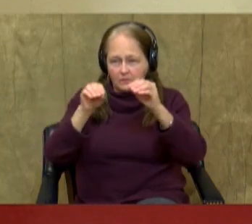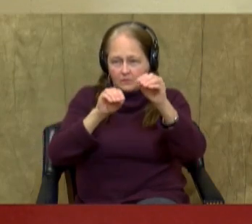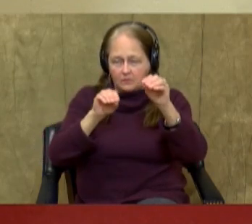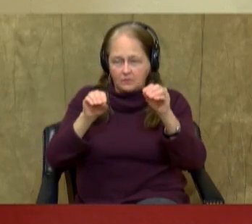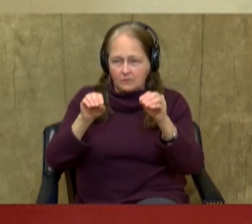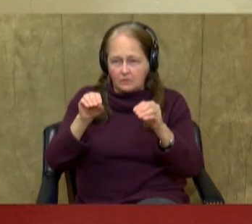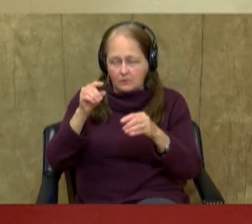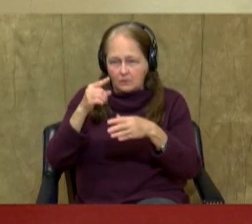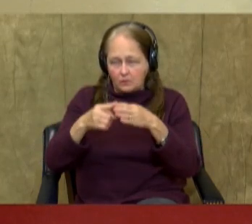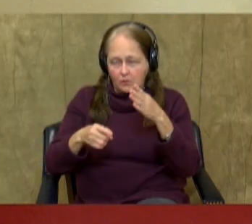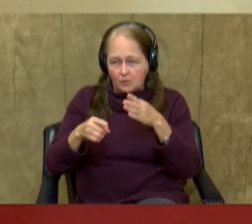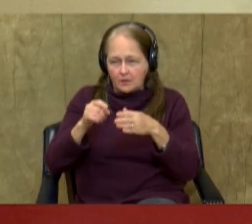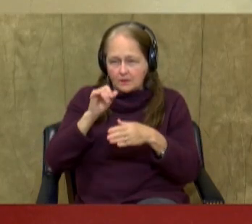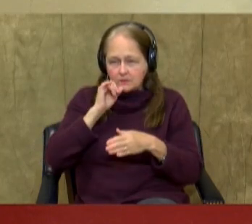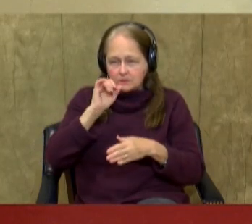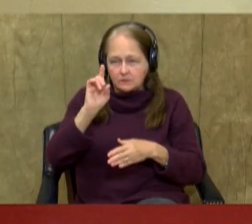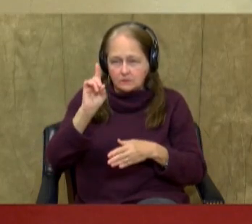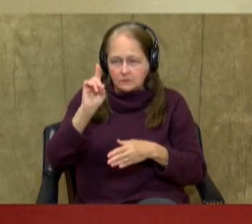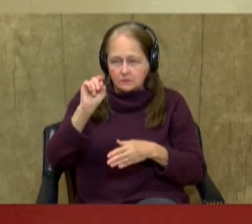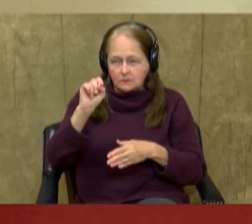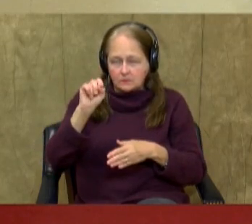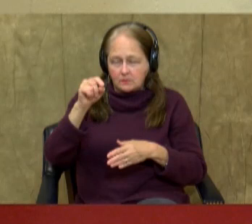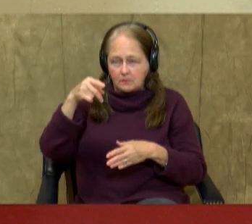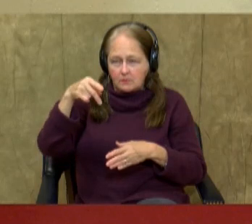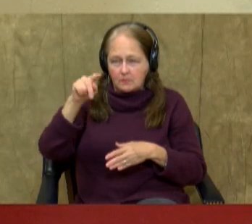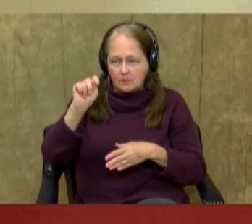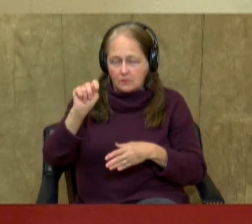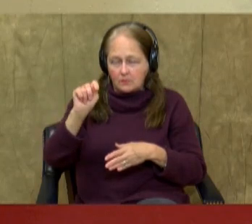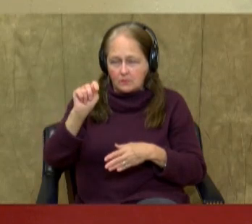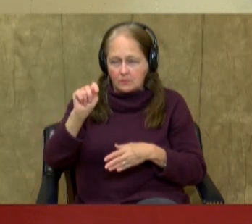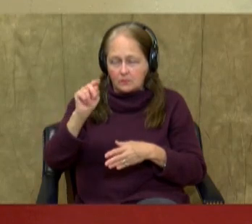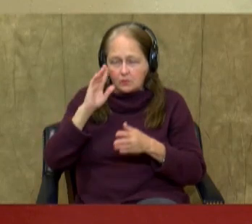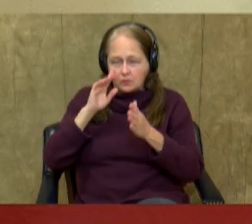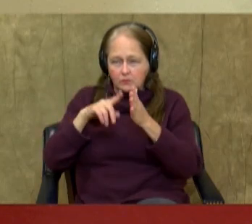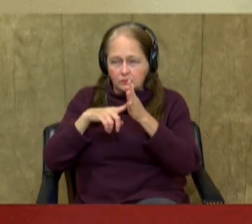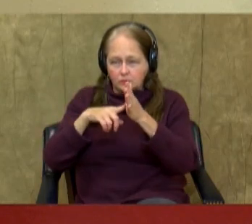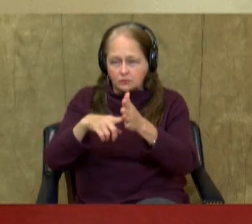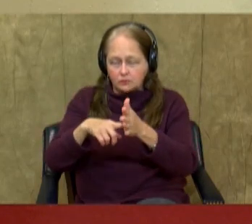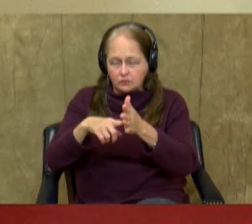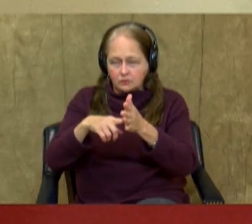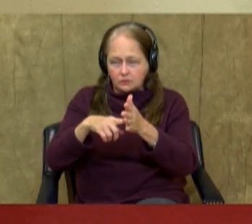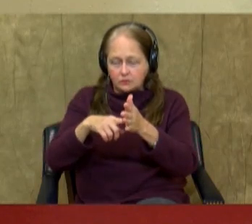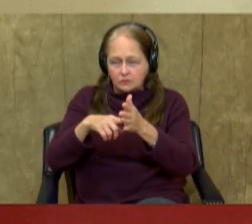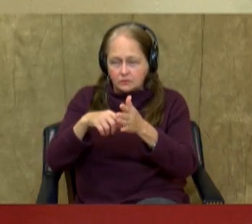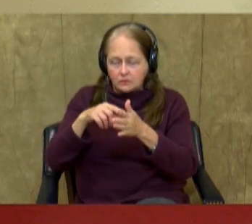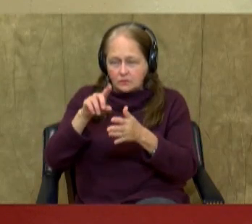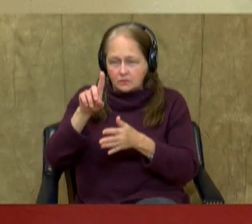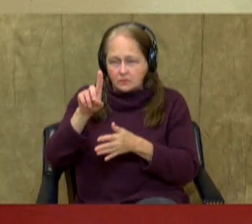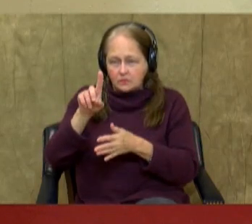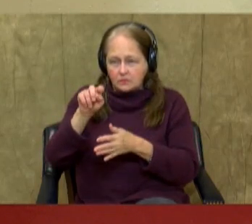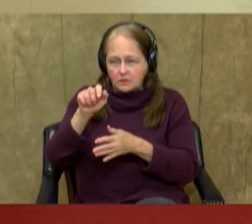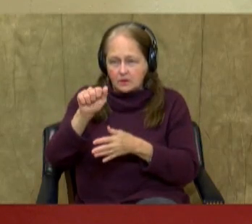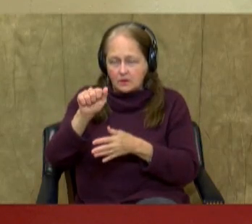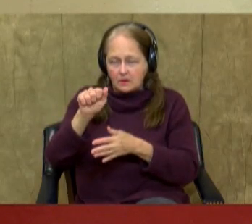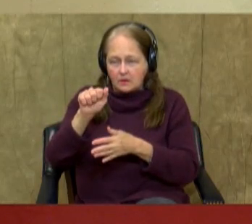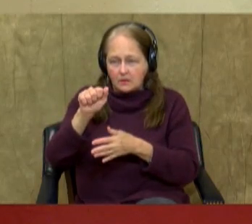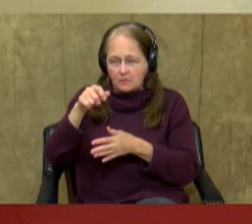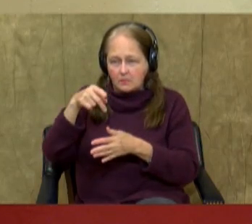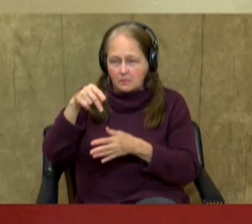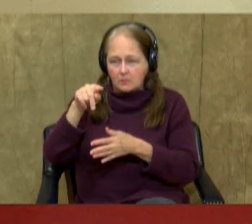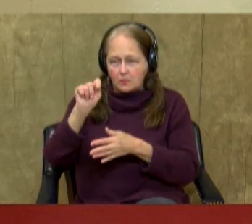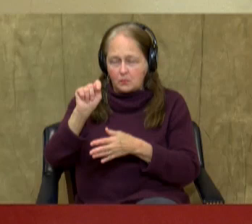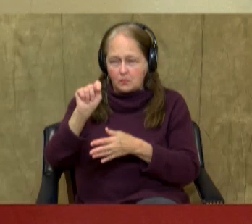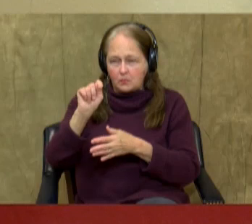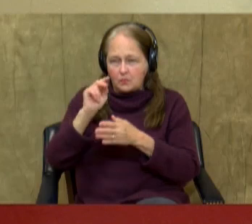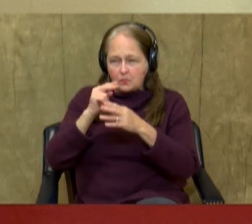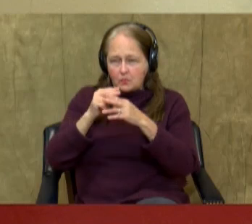What is a dot plot? A dot plot shows each data point. A data point on a dot plot is called